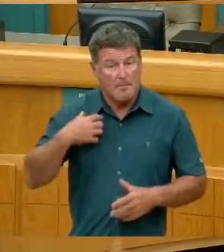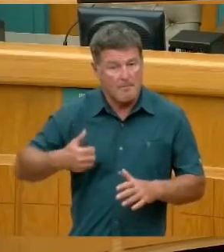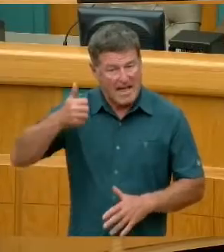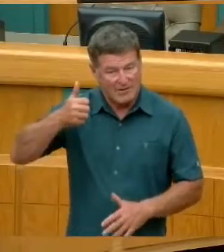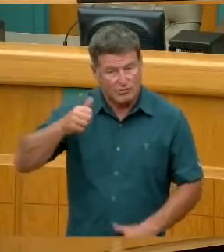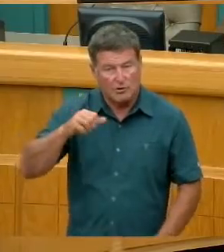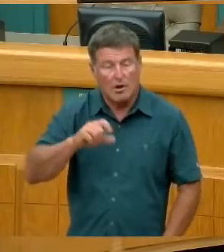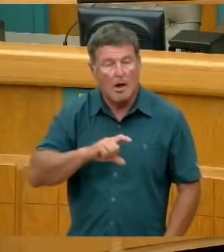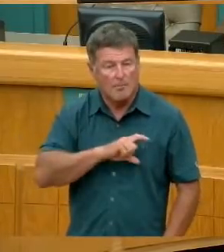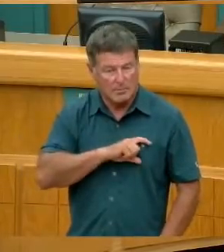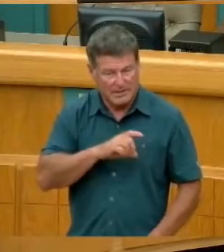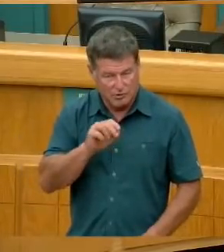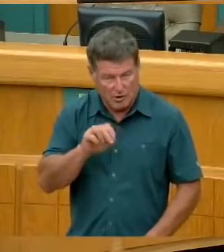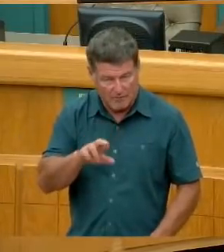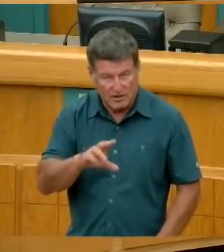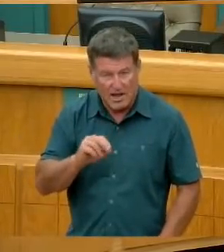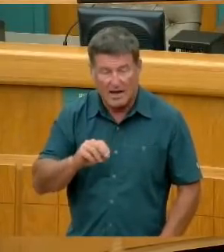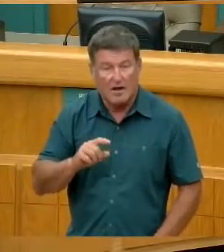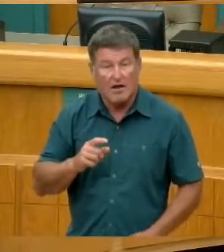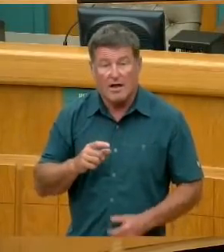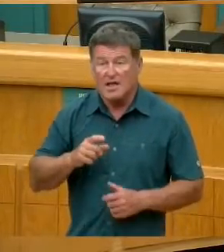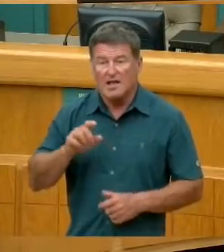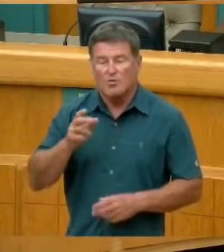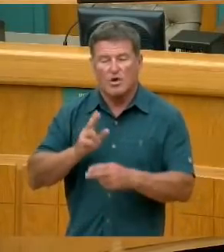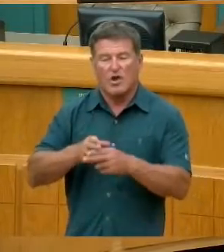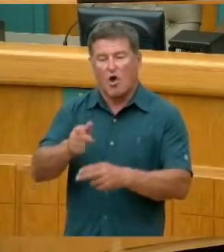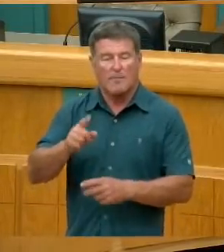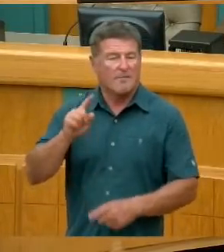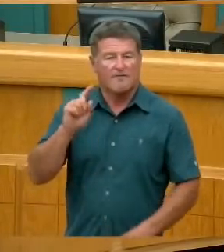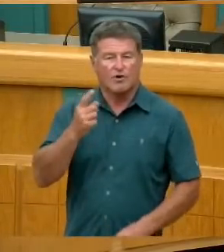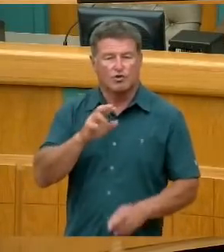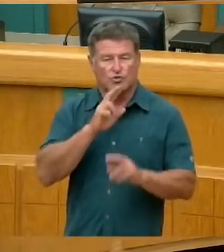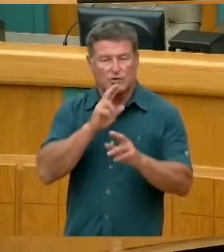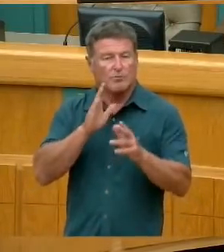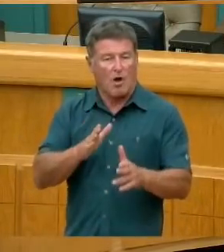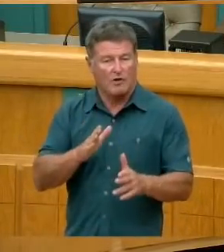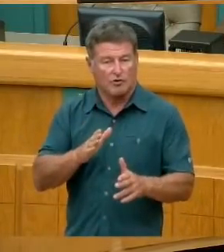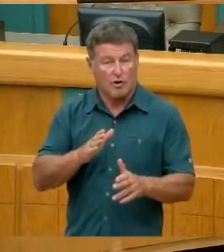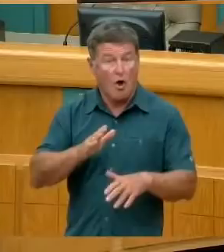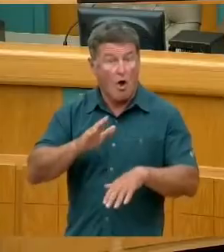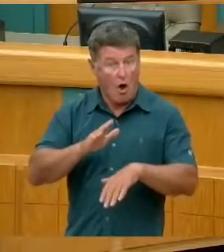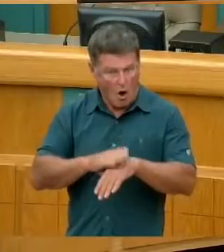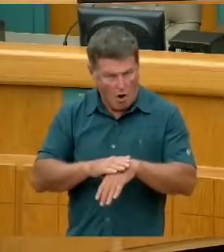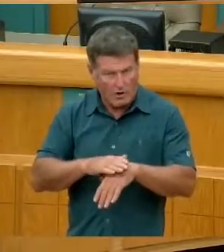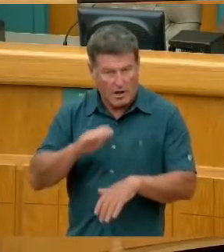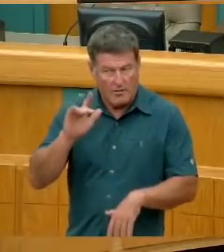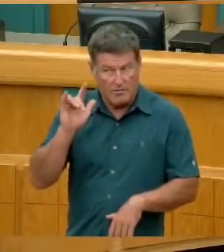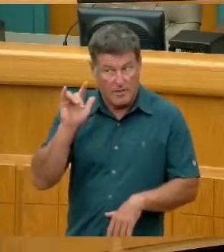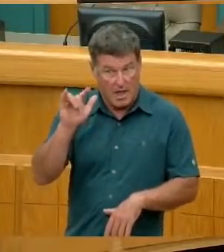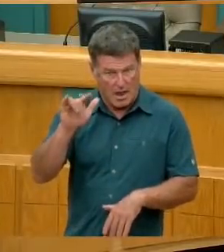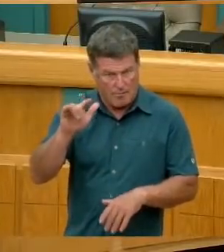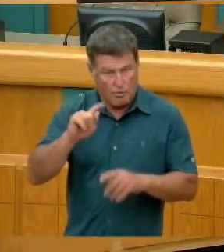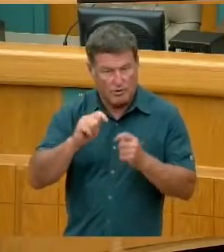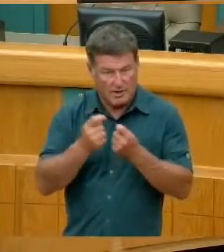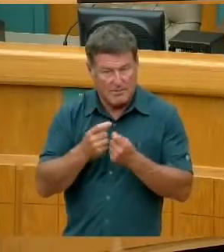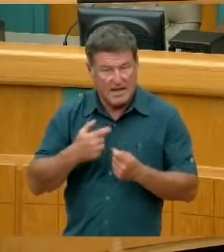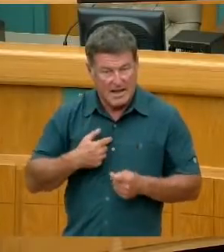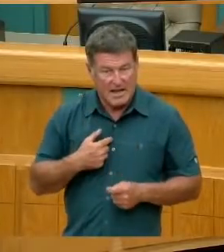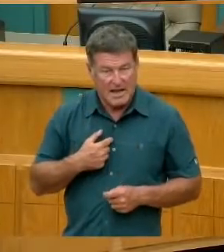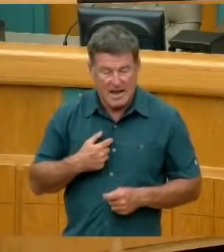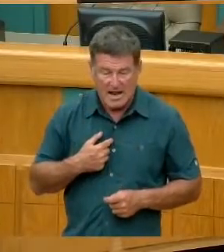well. As a first responder and a key member of the airport team, he dedicated his professional life really